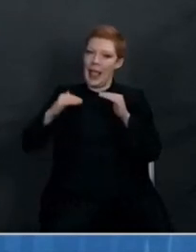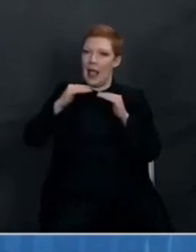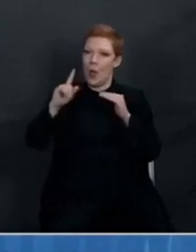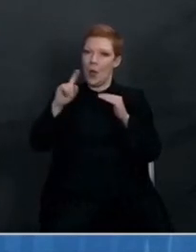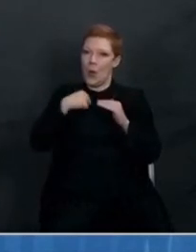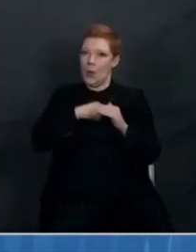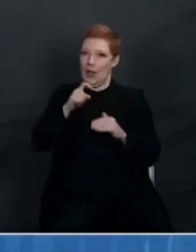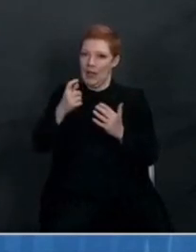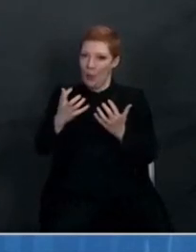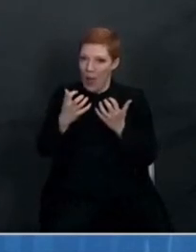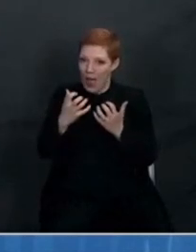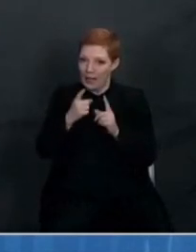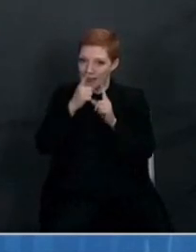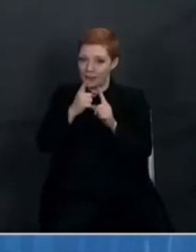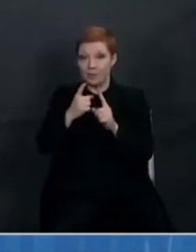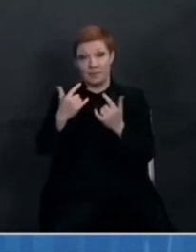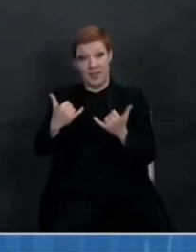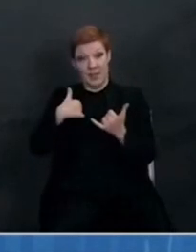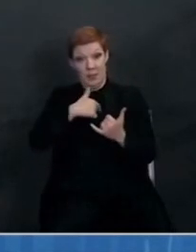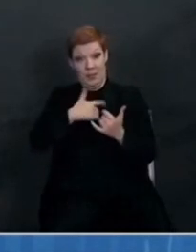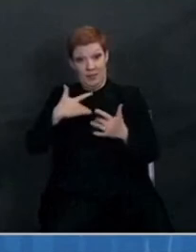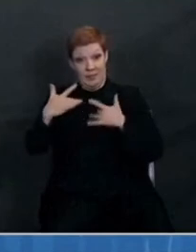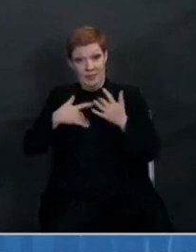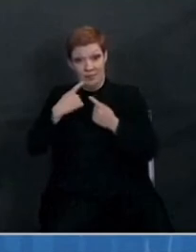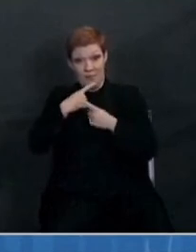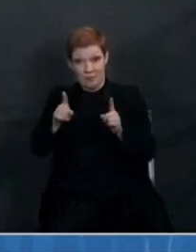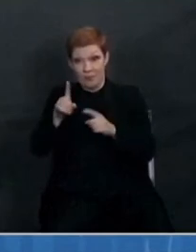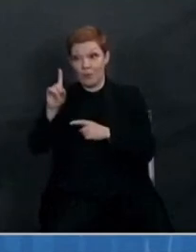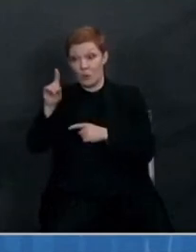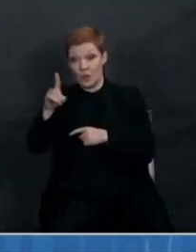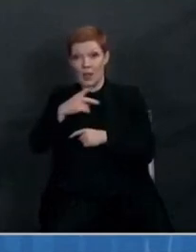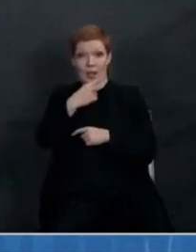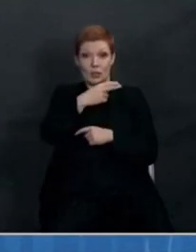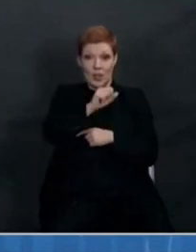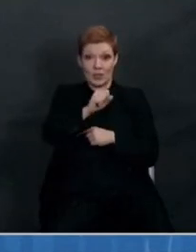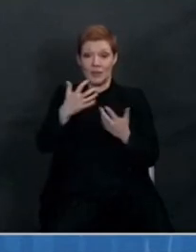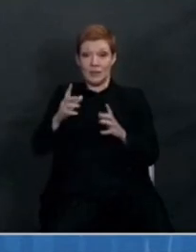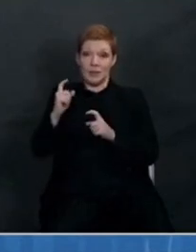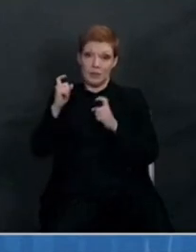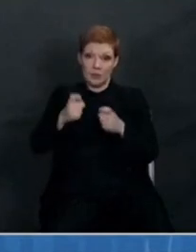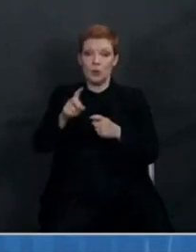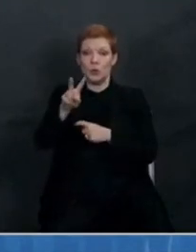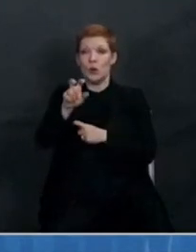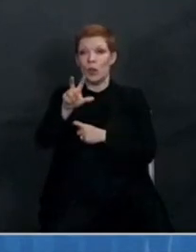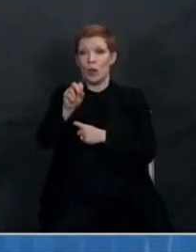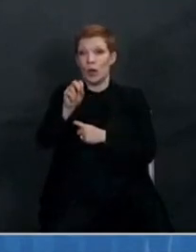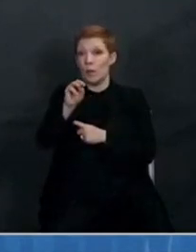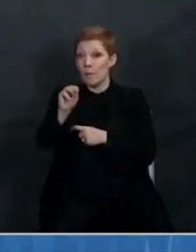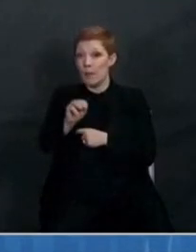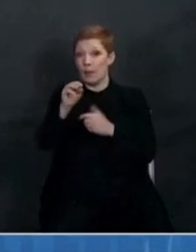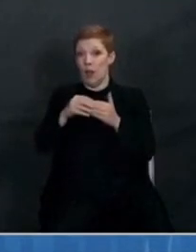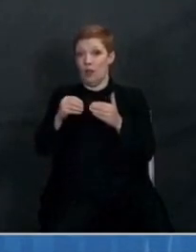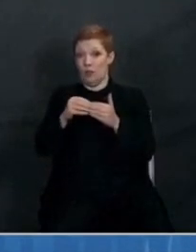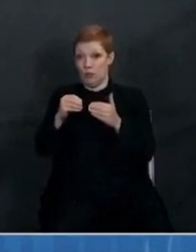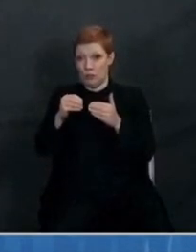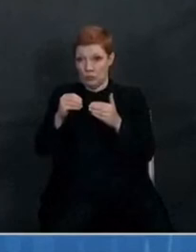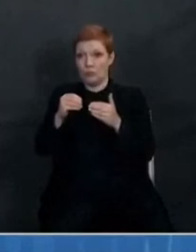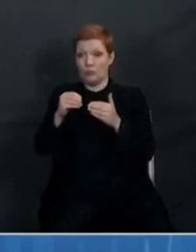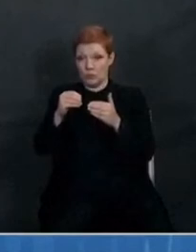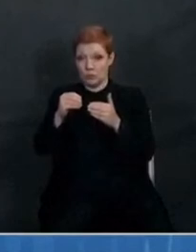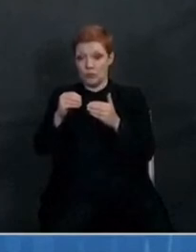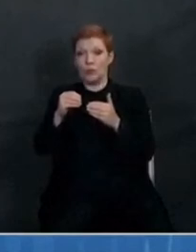that today, the Department of Defense and HHS has awarded $230 million to Illume